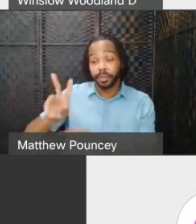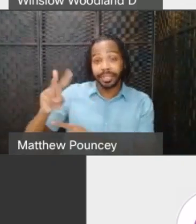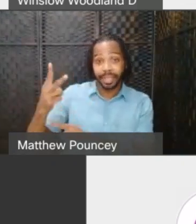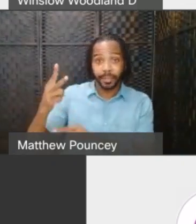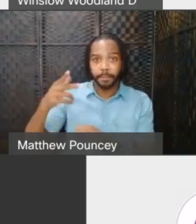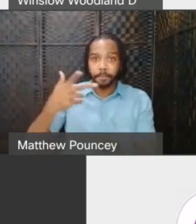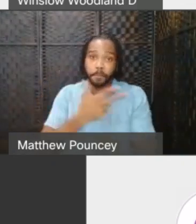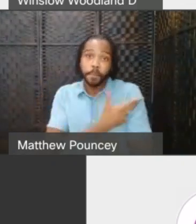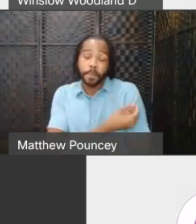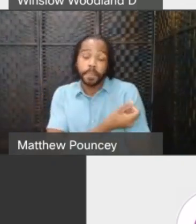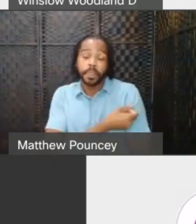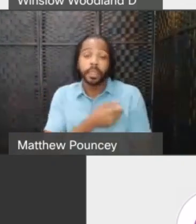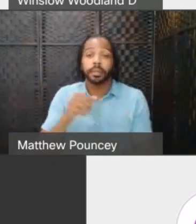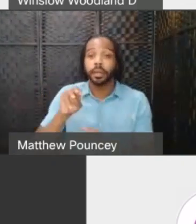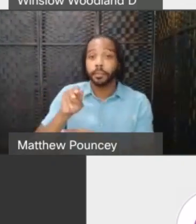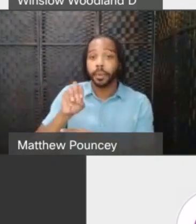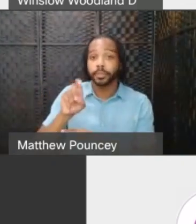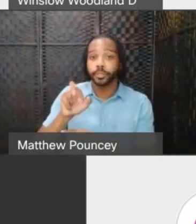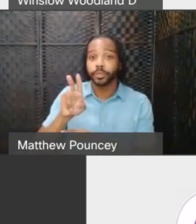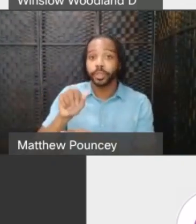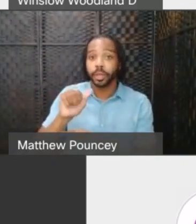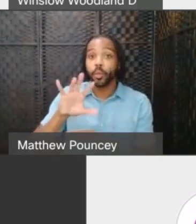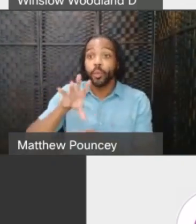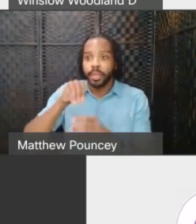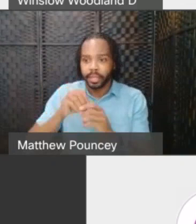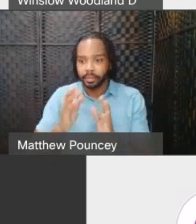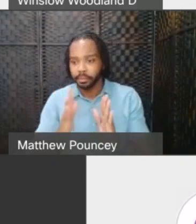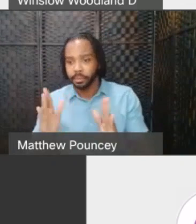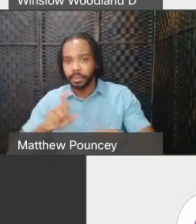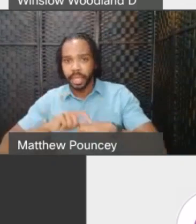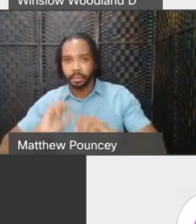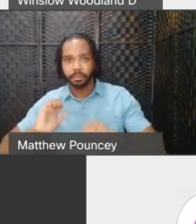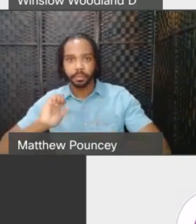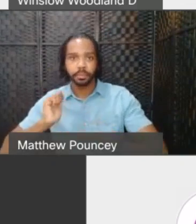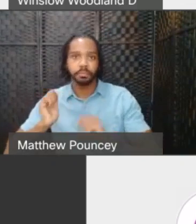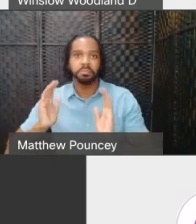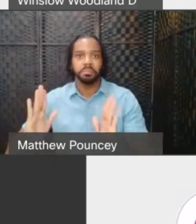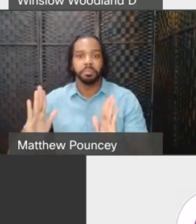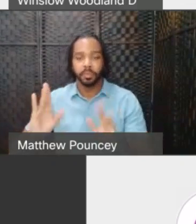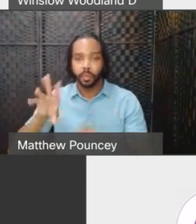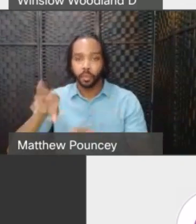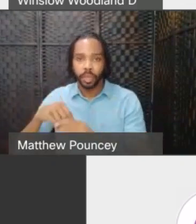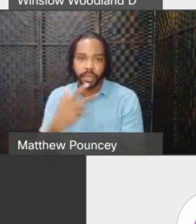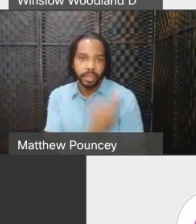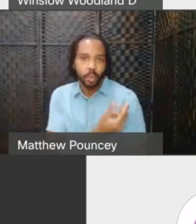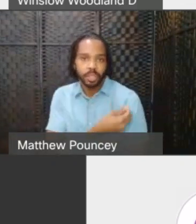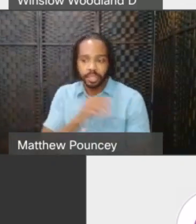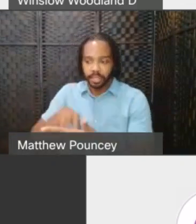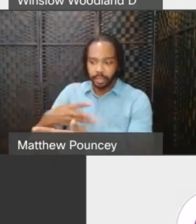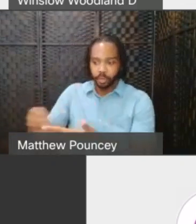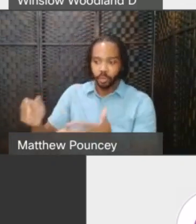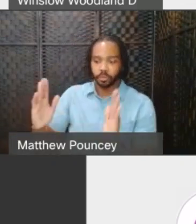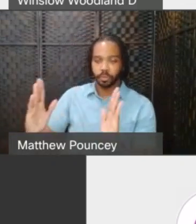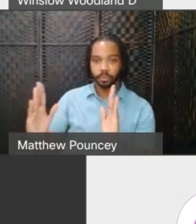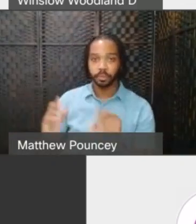Moderna within the time period established in the dosing schedule. So this is